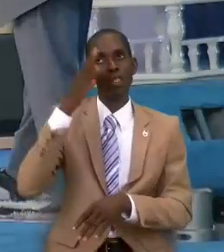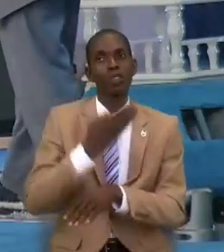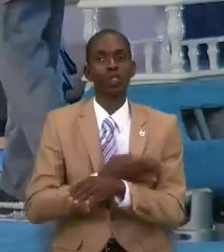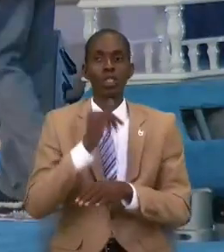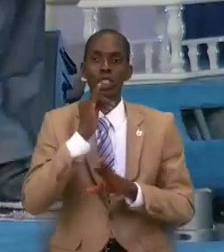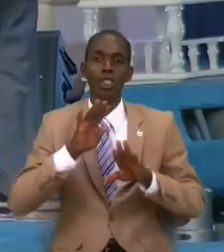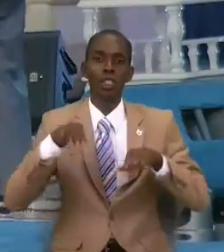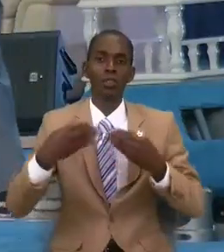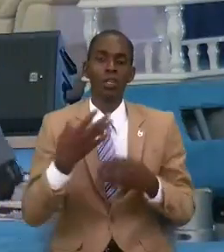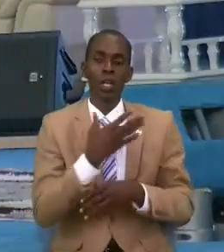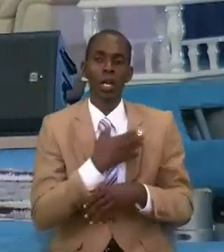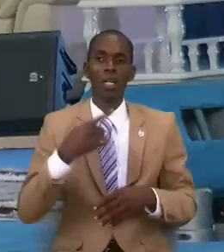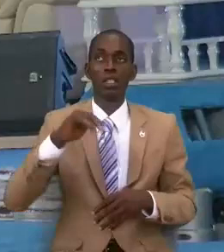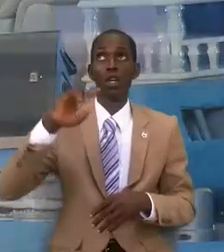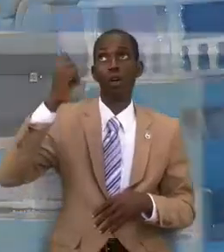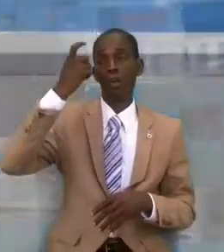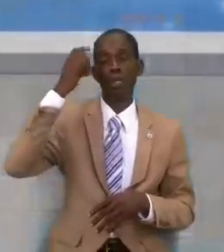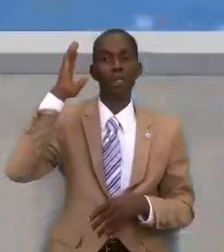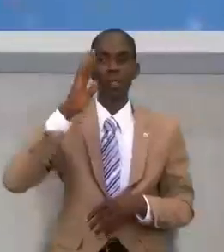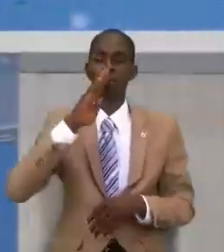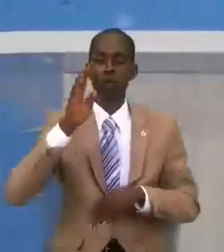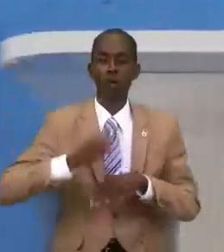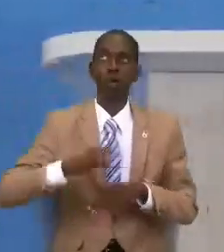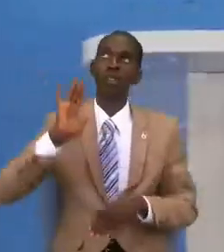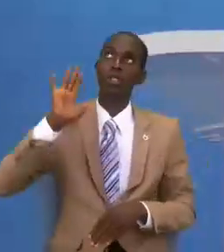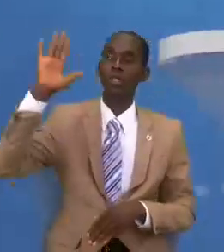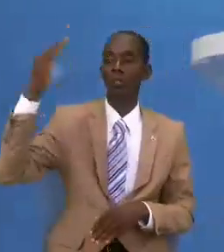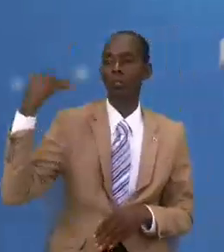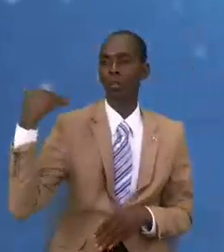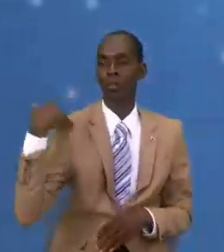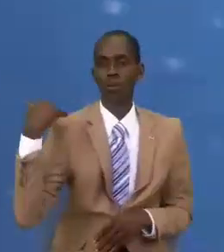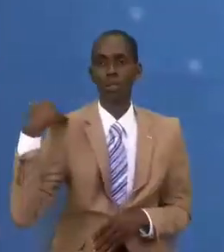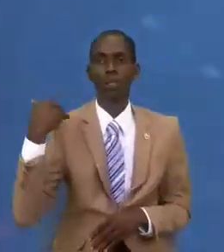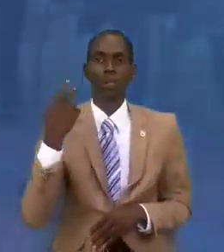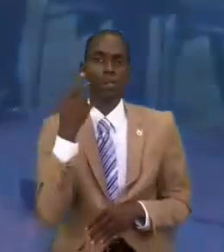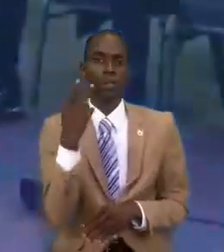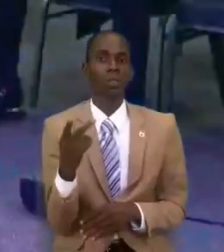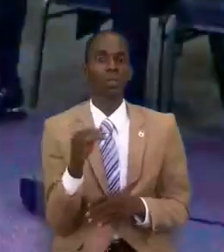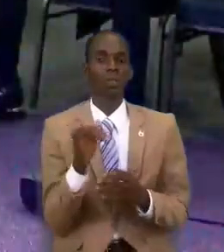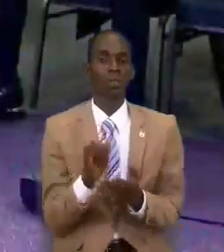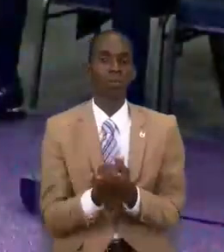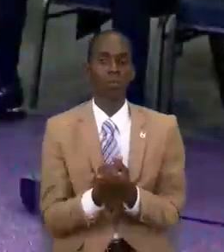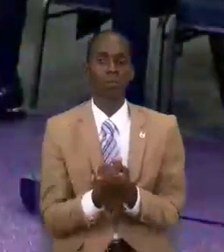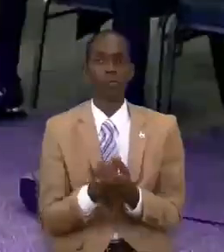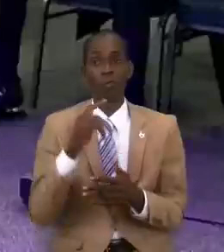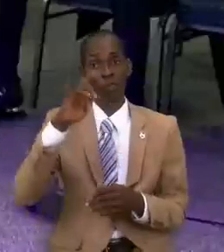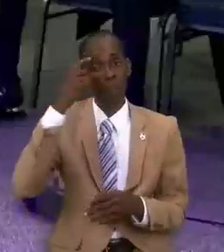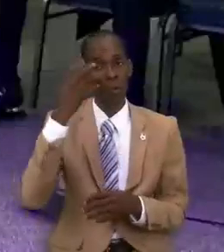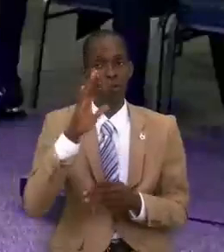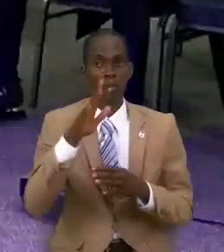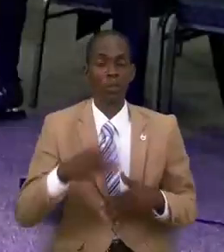know, you get out of self-management, because now the government of your life, the government of your pilgrimage, and